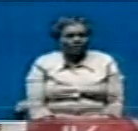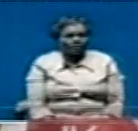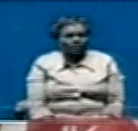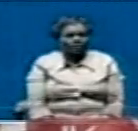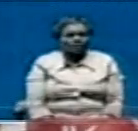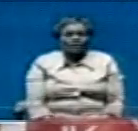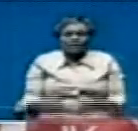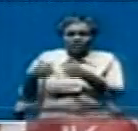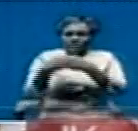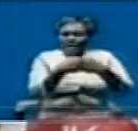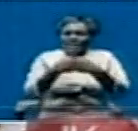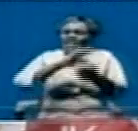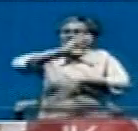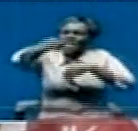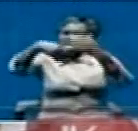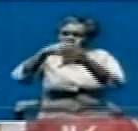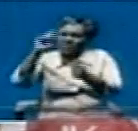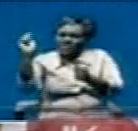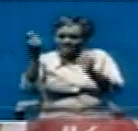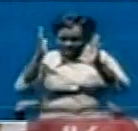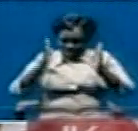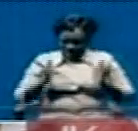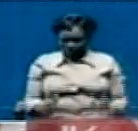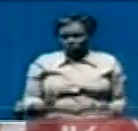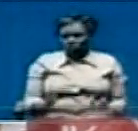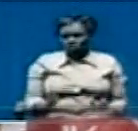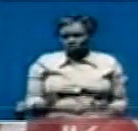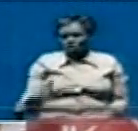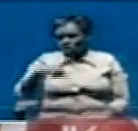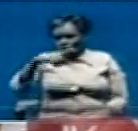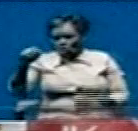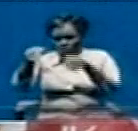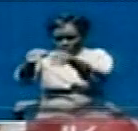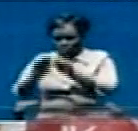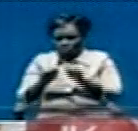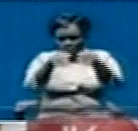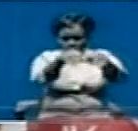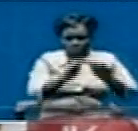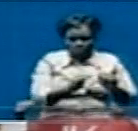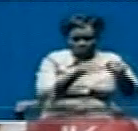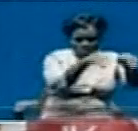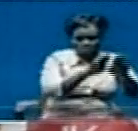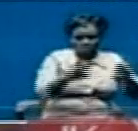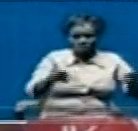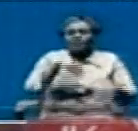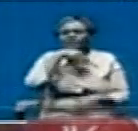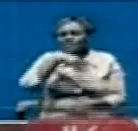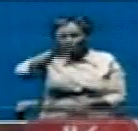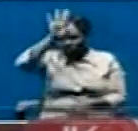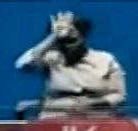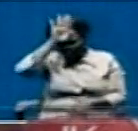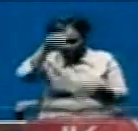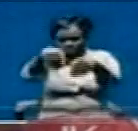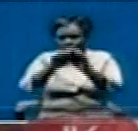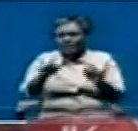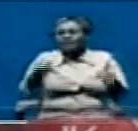So I want to challenge every Kenyan. Yes. Go to the cemetery and disappoint the graveyard. Mm. Die